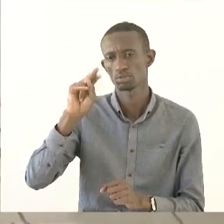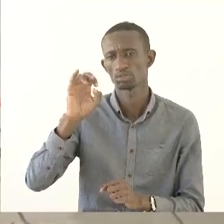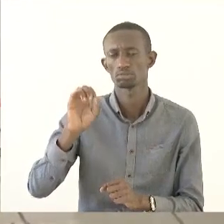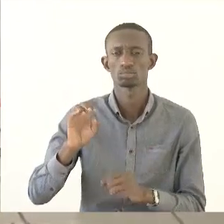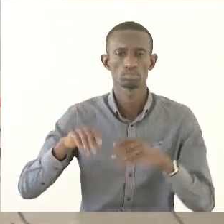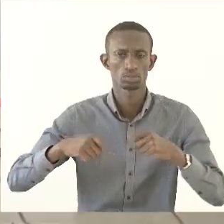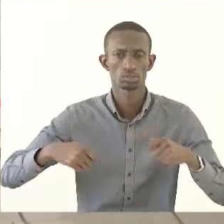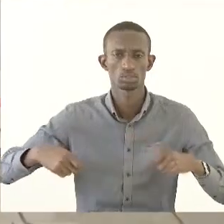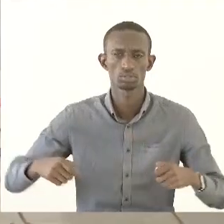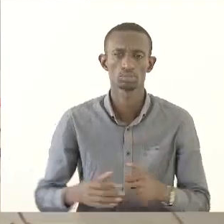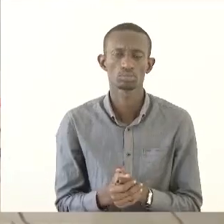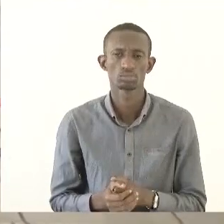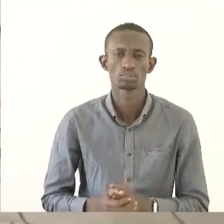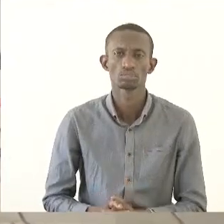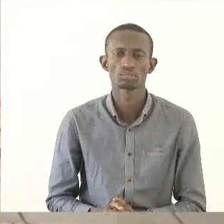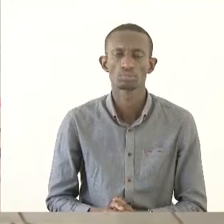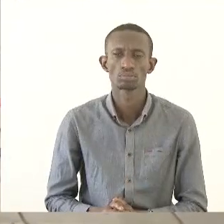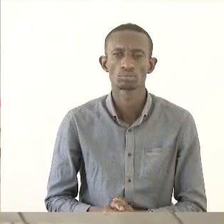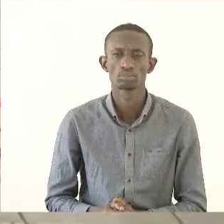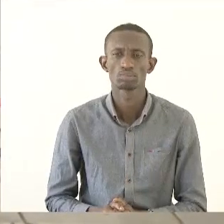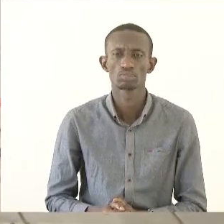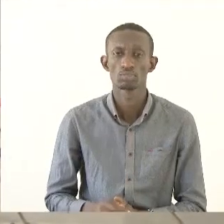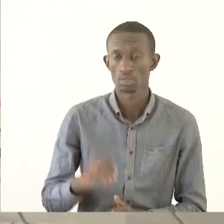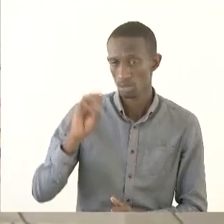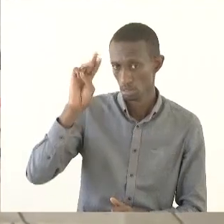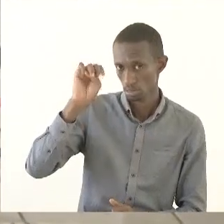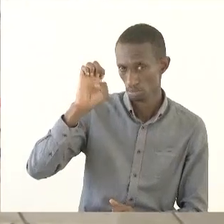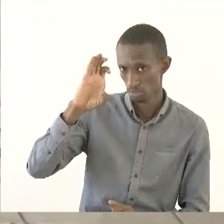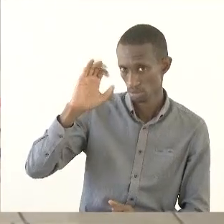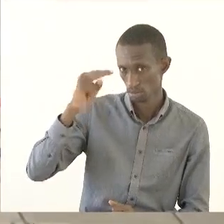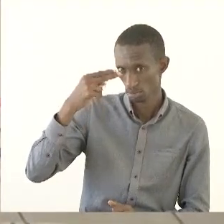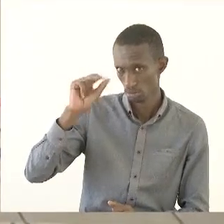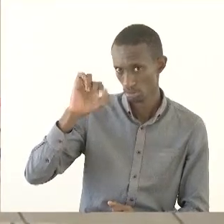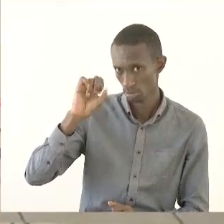reaction or mechanism, because we are talking about the mechanism, right?